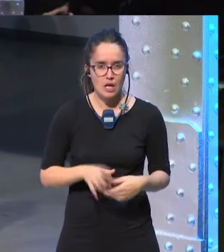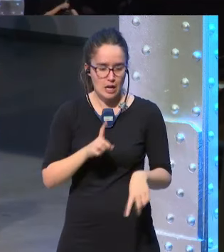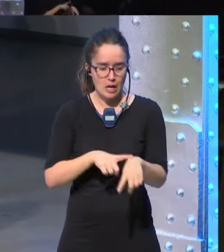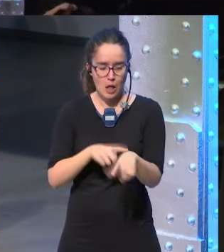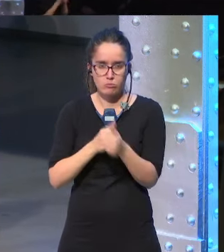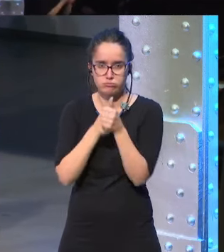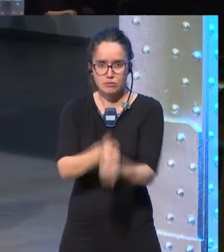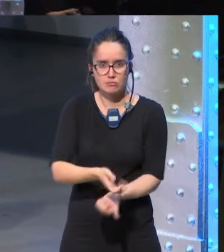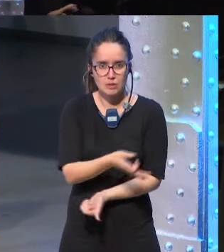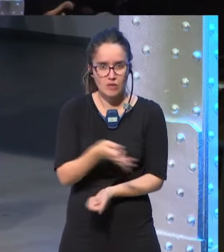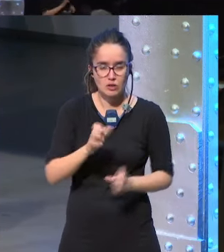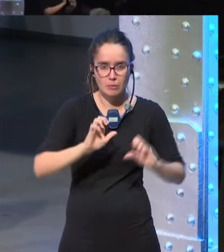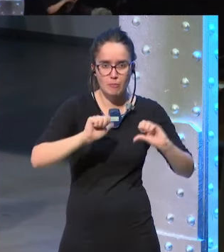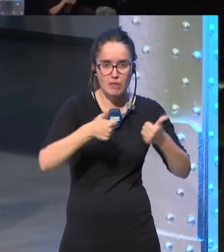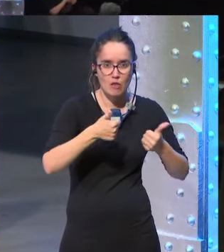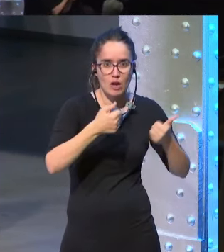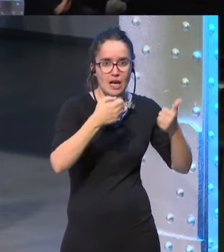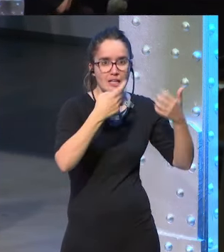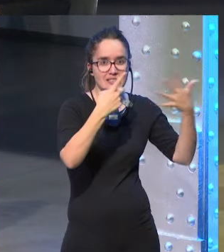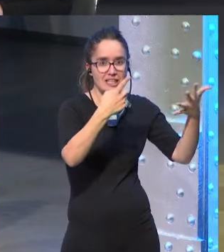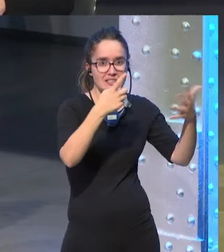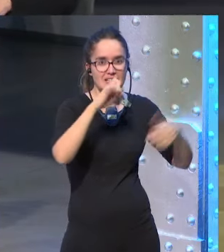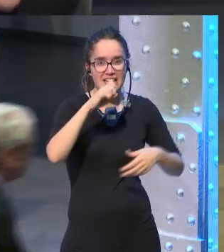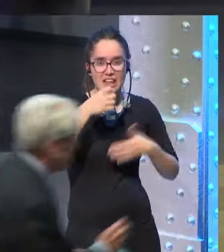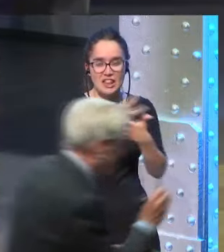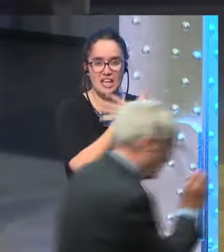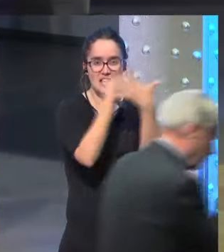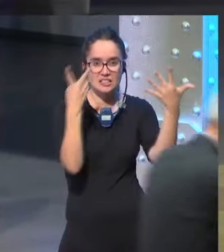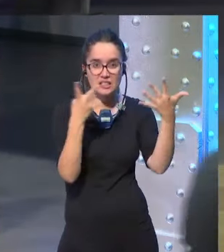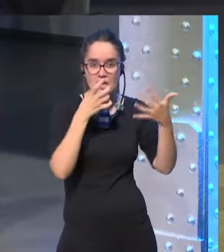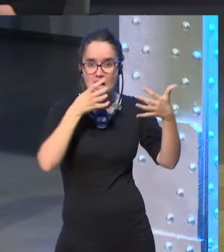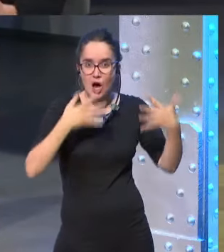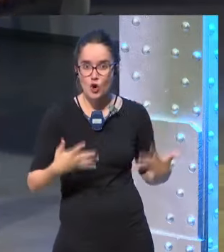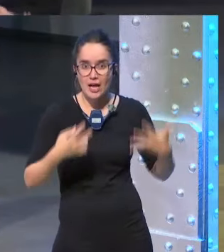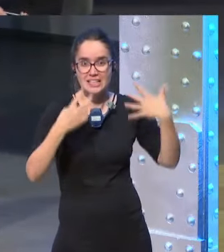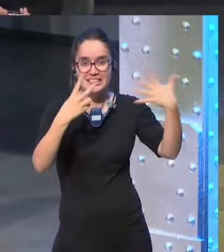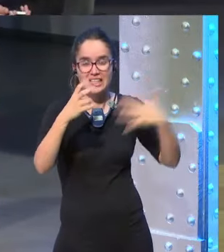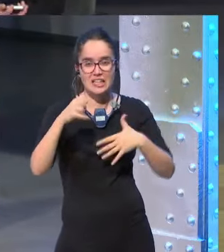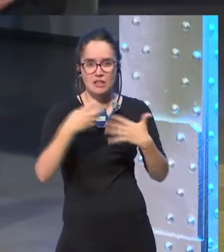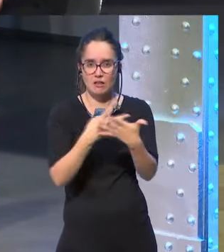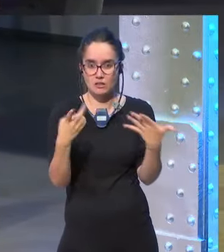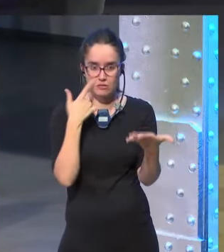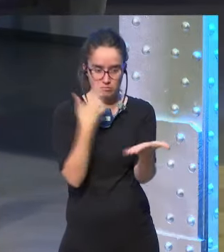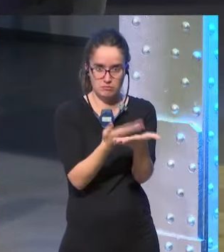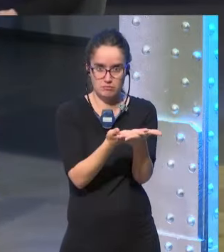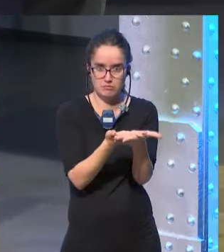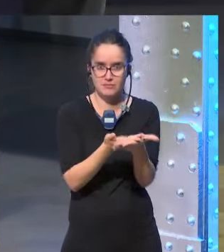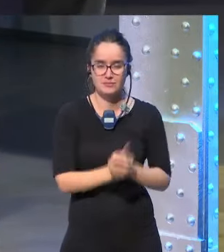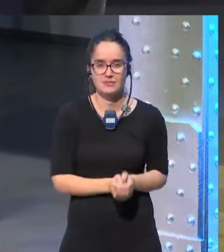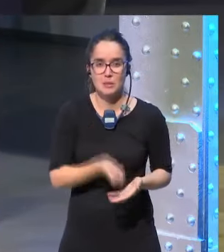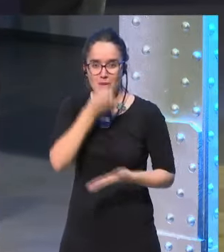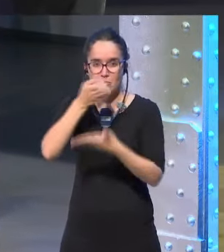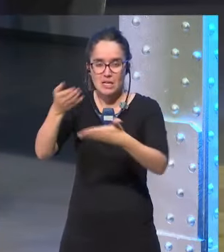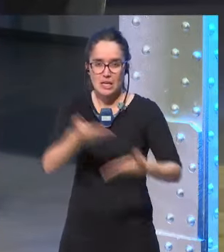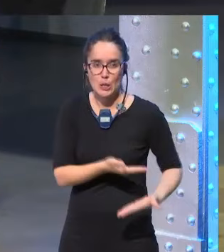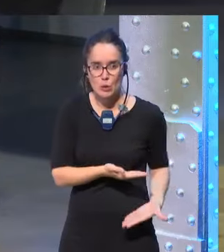at 6:17 and you ended at 7:17. I checked this. Welcome from my side. My name is